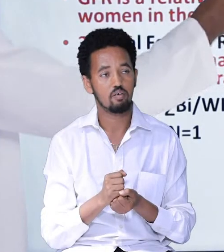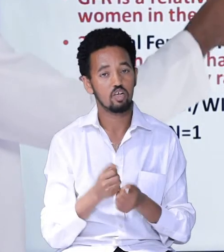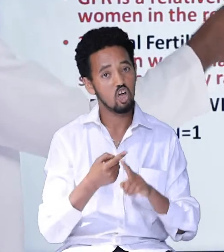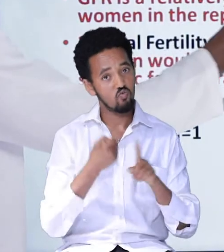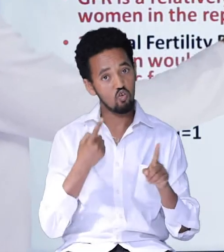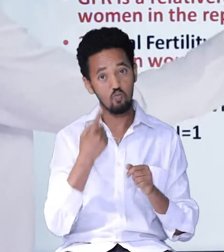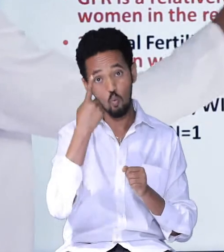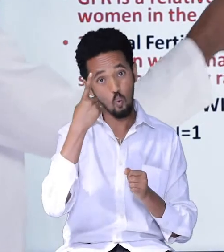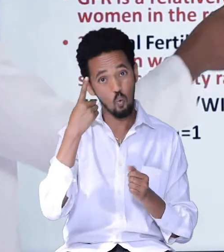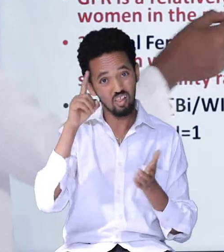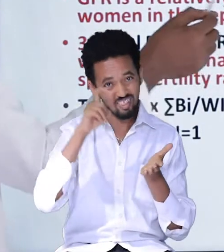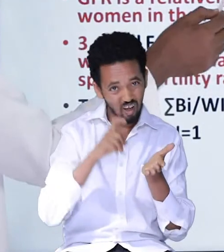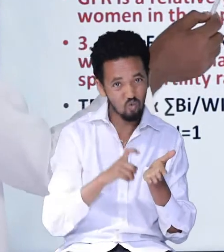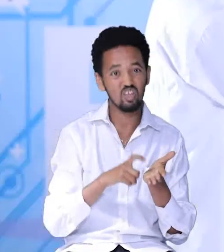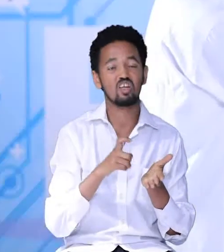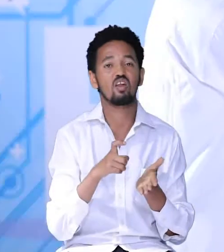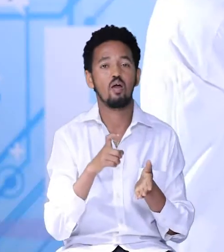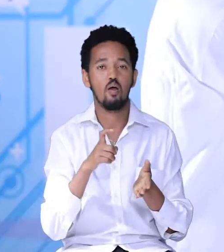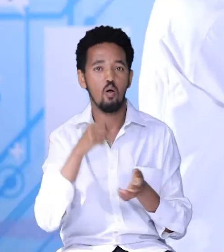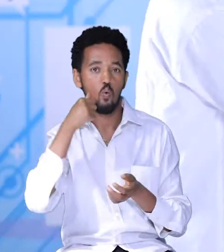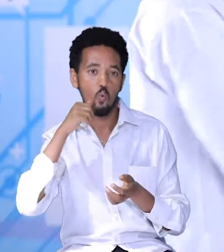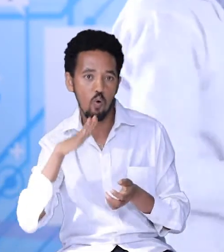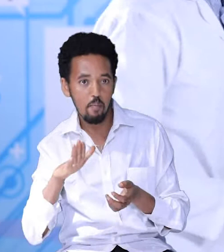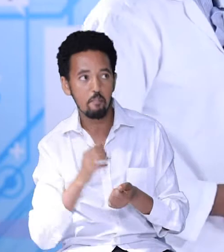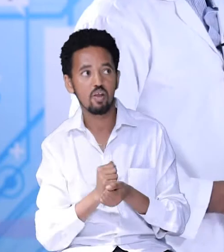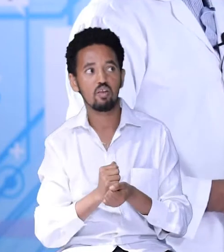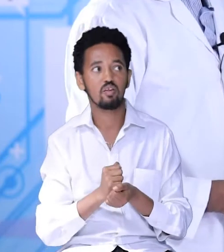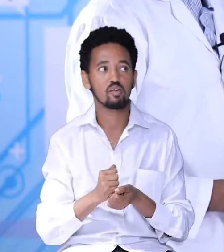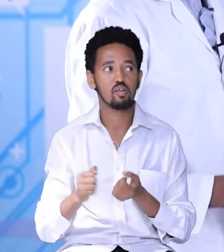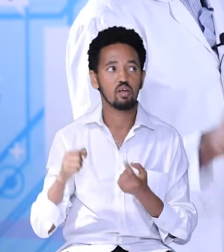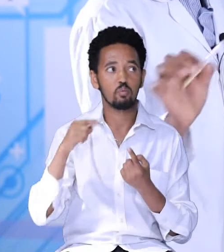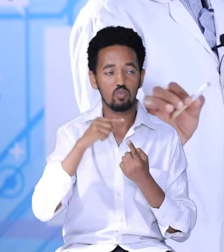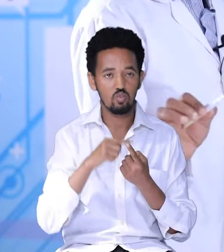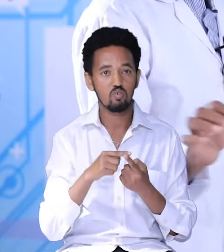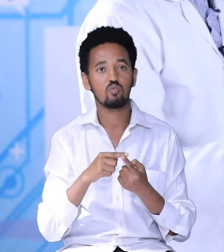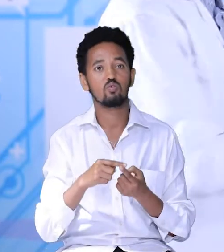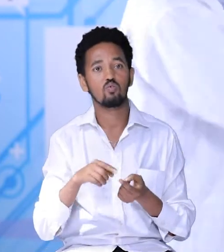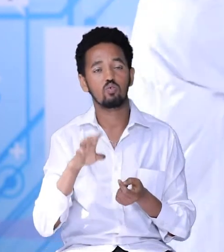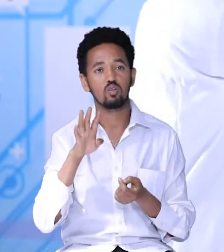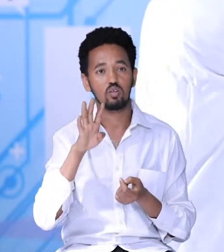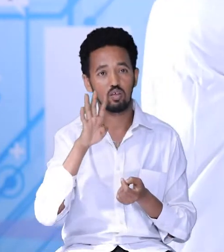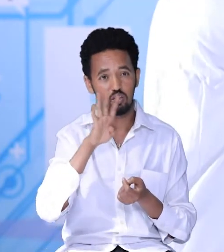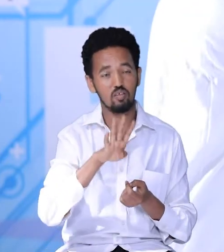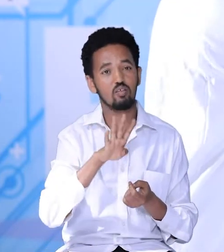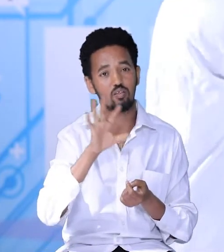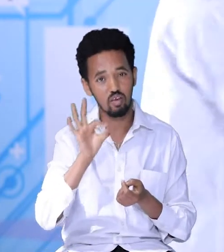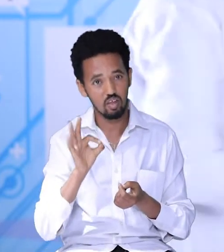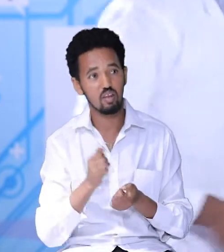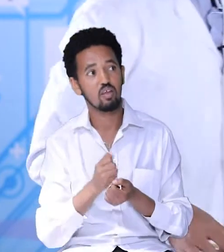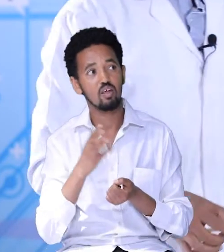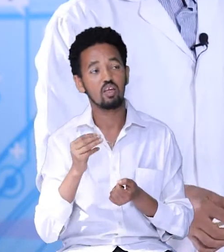from 1000 women within an age of 50 to 49 in a given time,